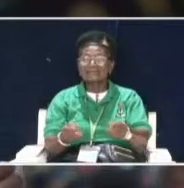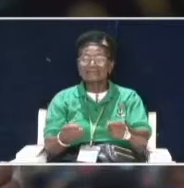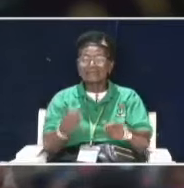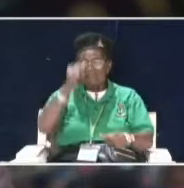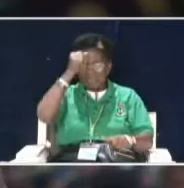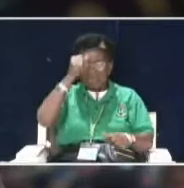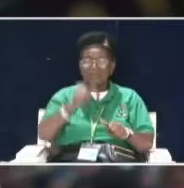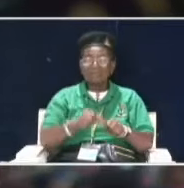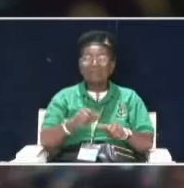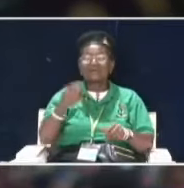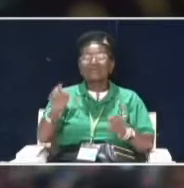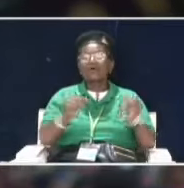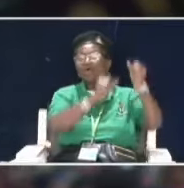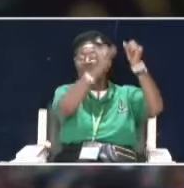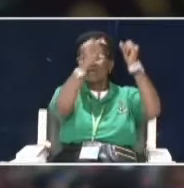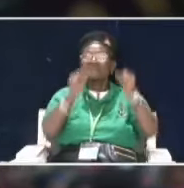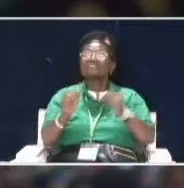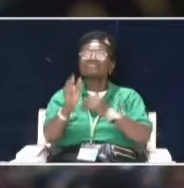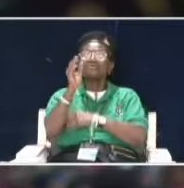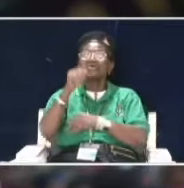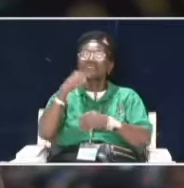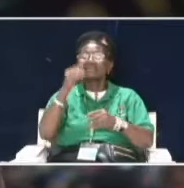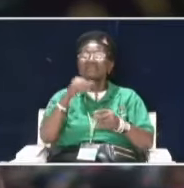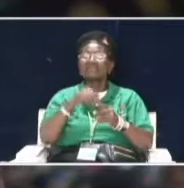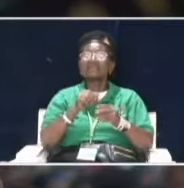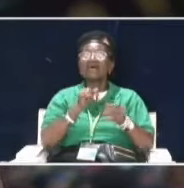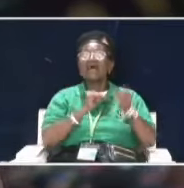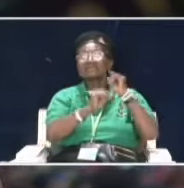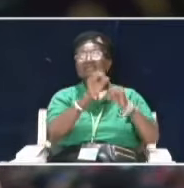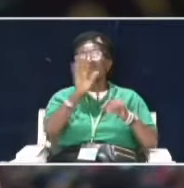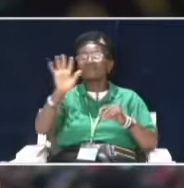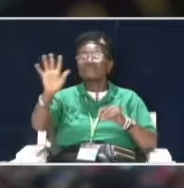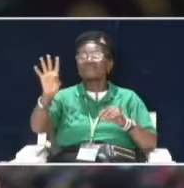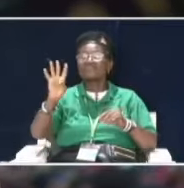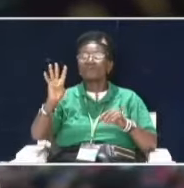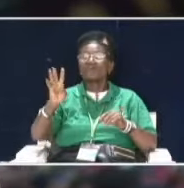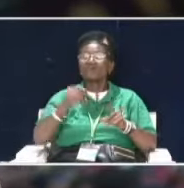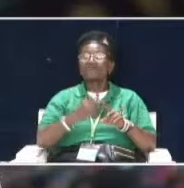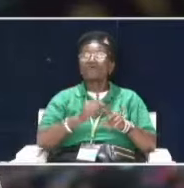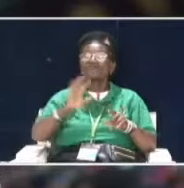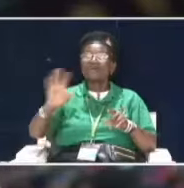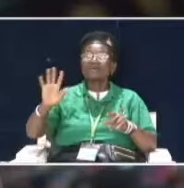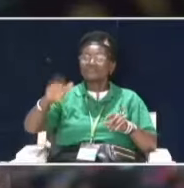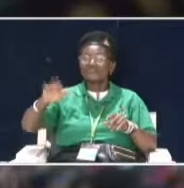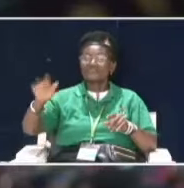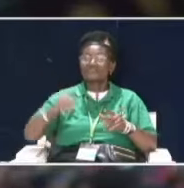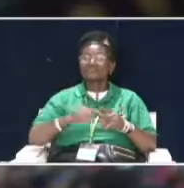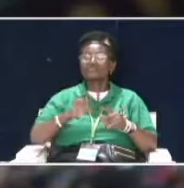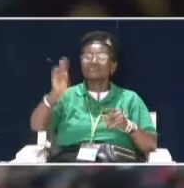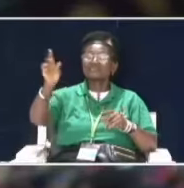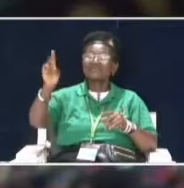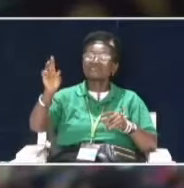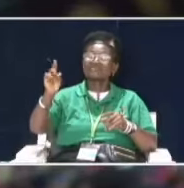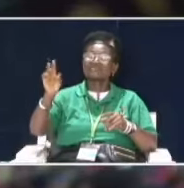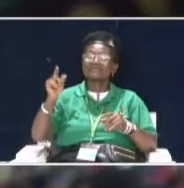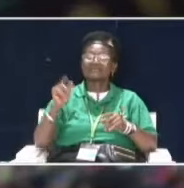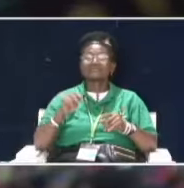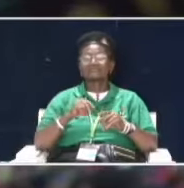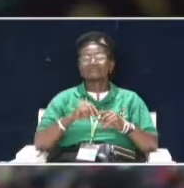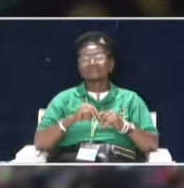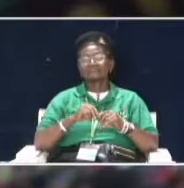remember the Almighty God said in Isaiah 54 from verse 15 to 17, Isaiah 54 from verse